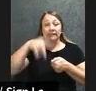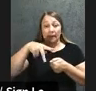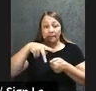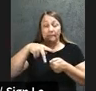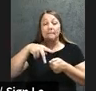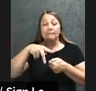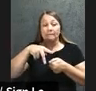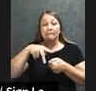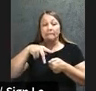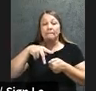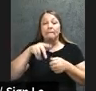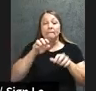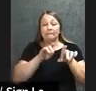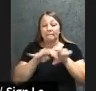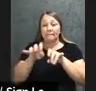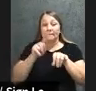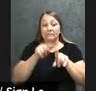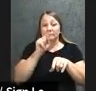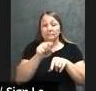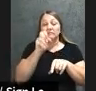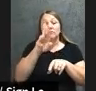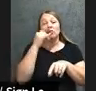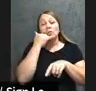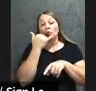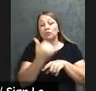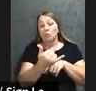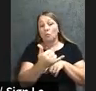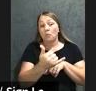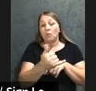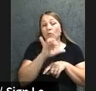438-829 or call that main number featured throughout,